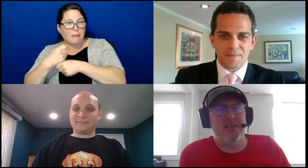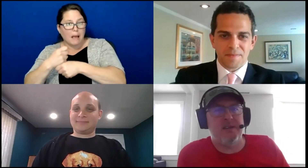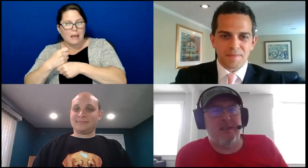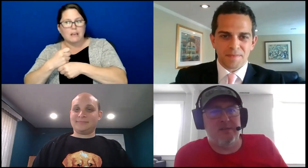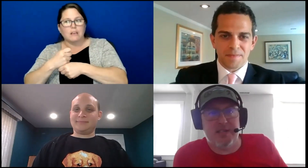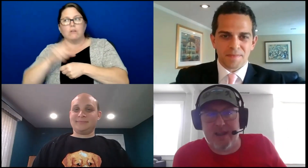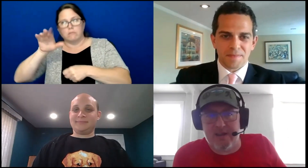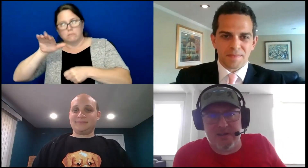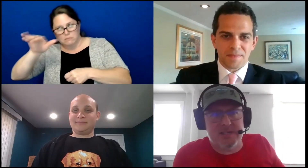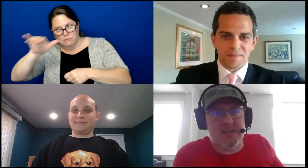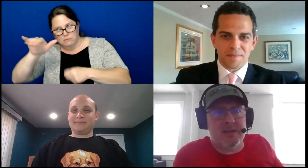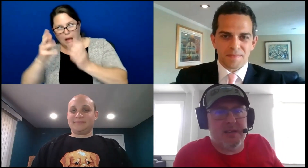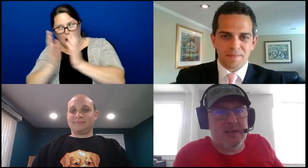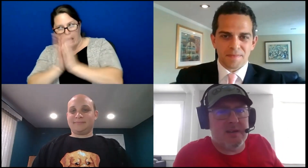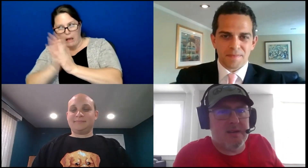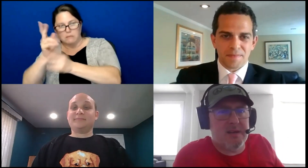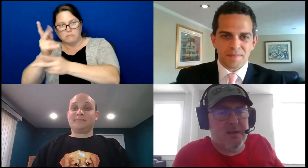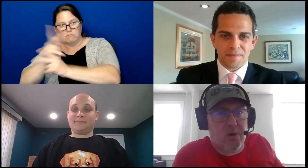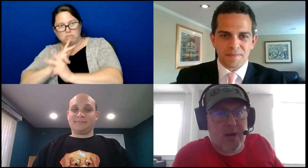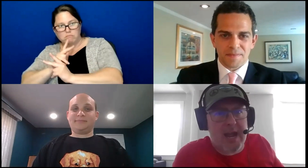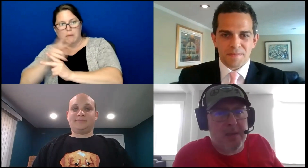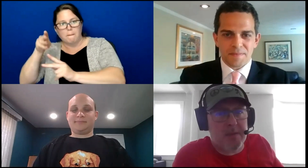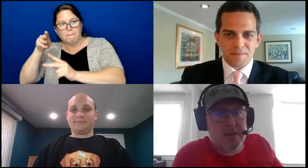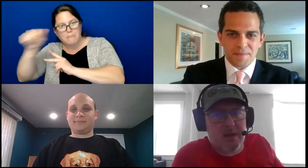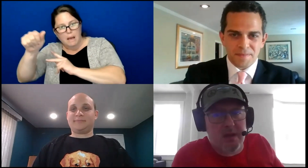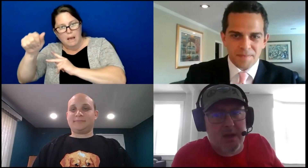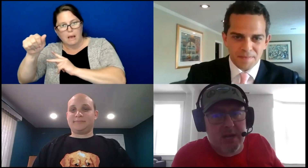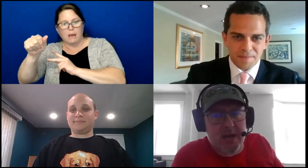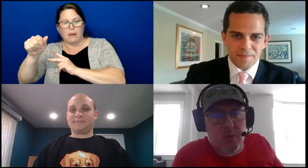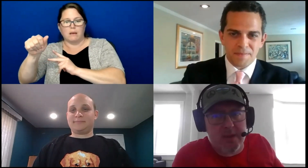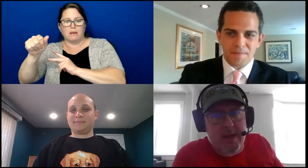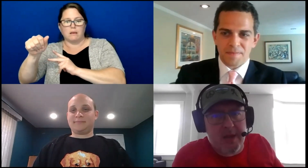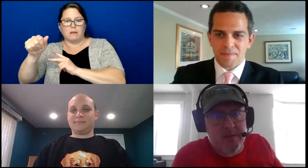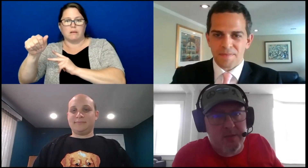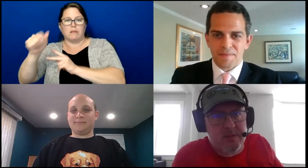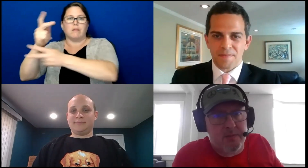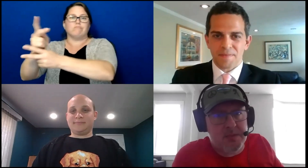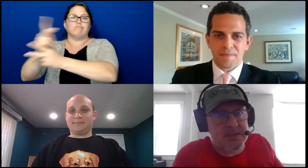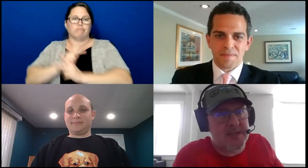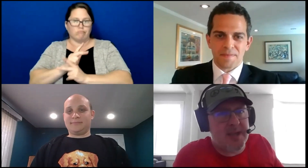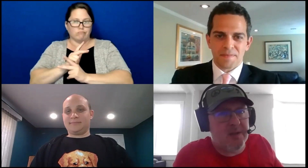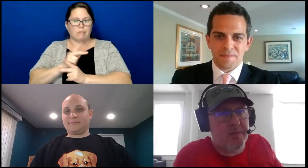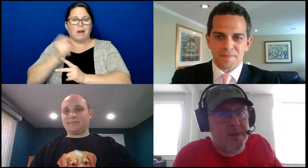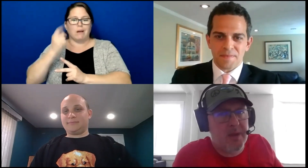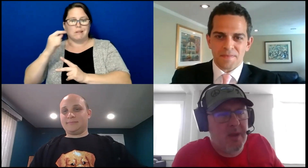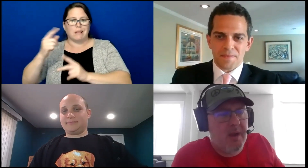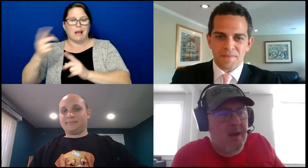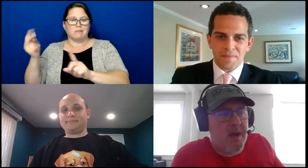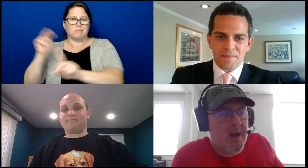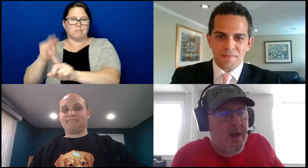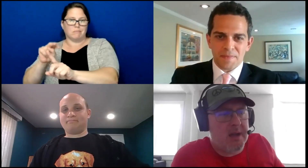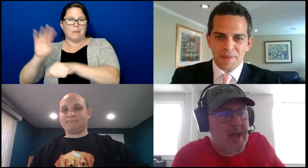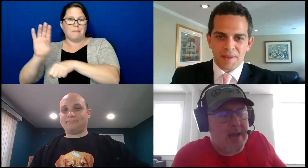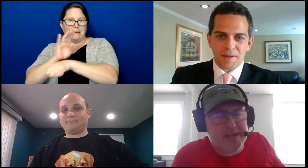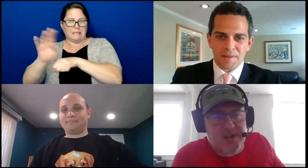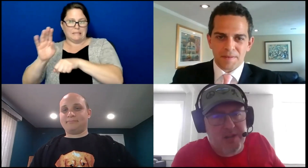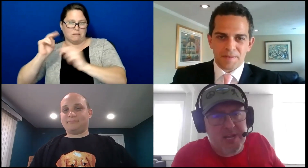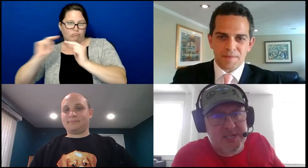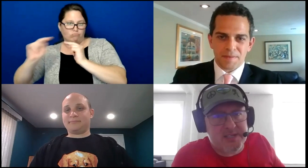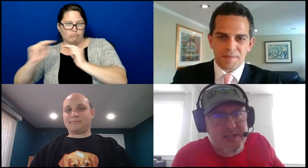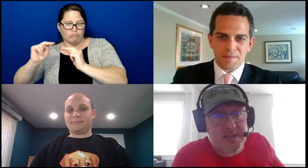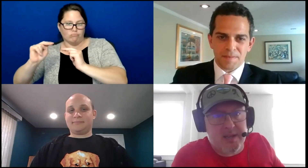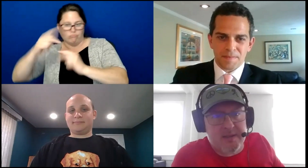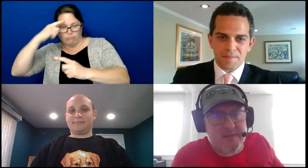rights to use the characters in your game, and you kind of work that out through the business angle. But yeah, that's